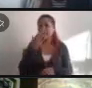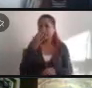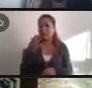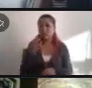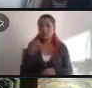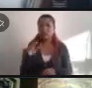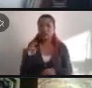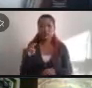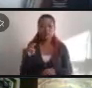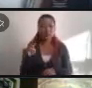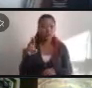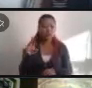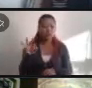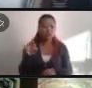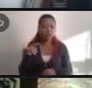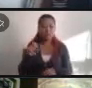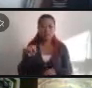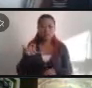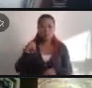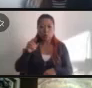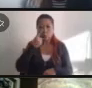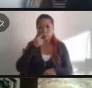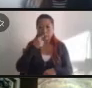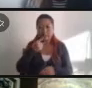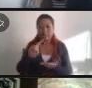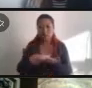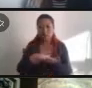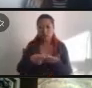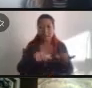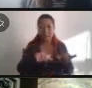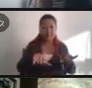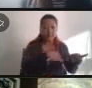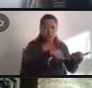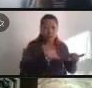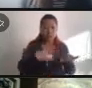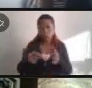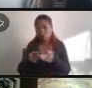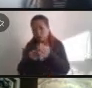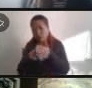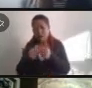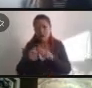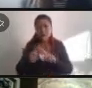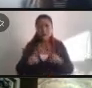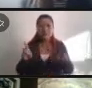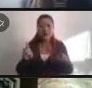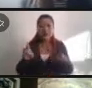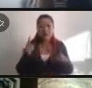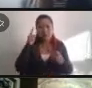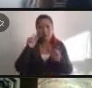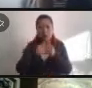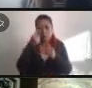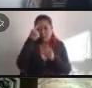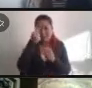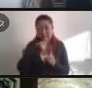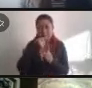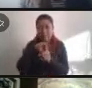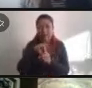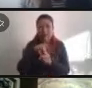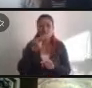differences between standards and requirements and how you think that would affect the hardware and